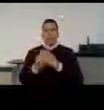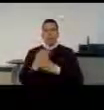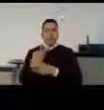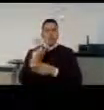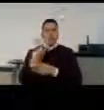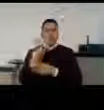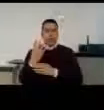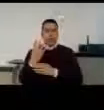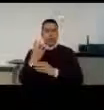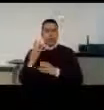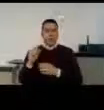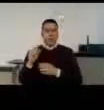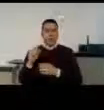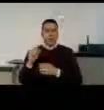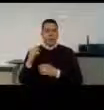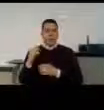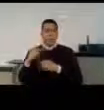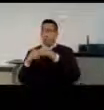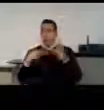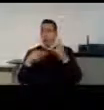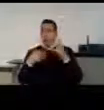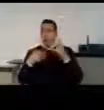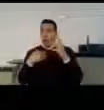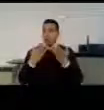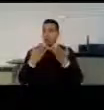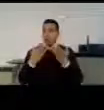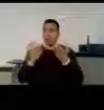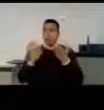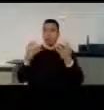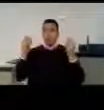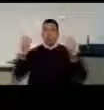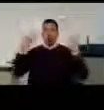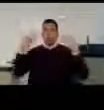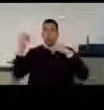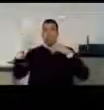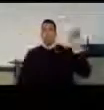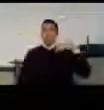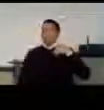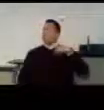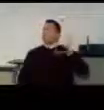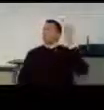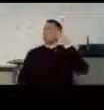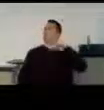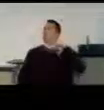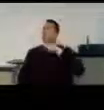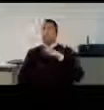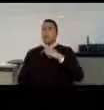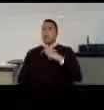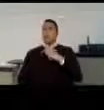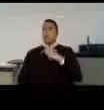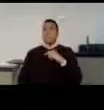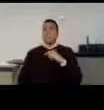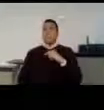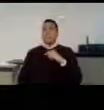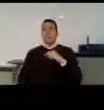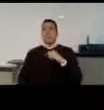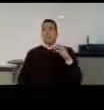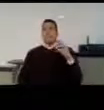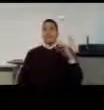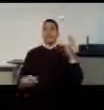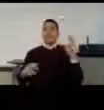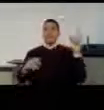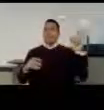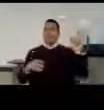I saw hands raised. Do y'all have suggestions? Because just yell them out if you can. That was my question, actually. Oh, okay.